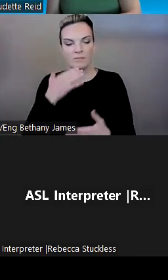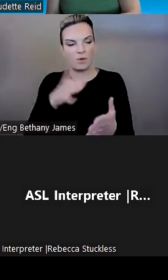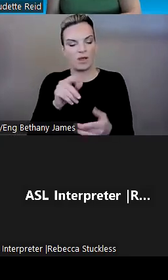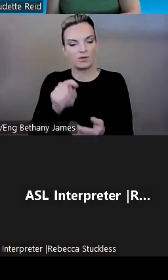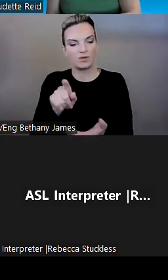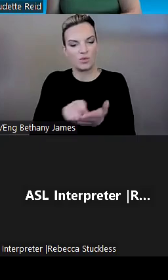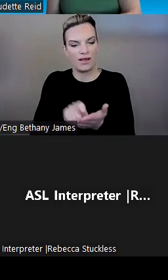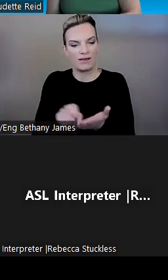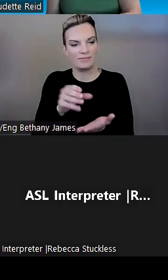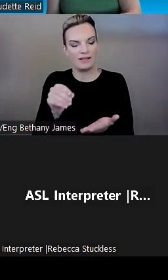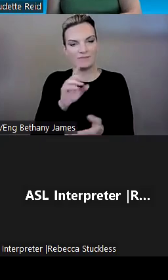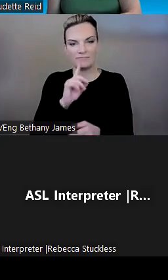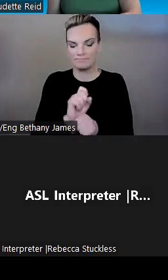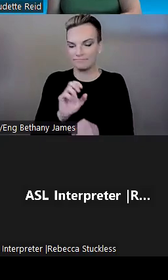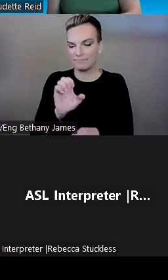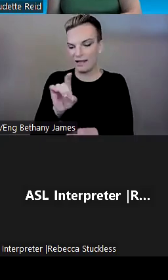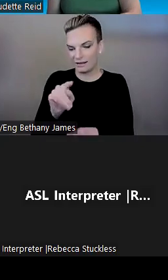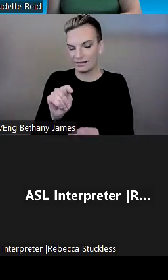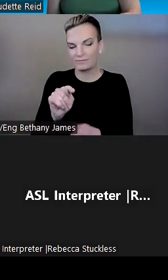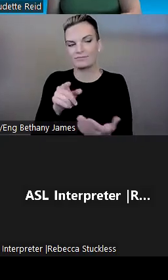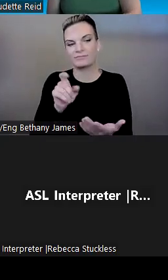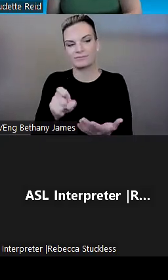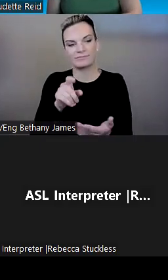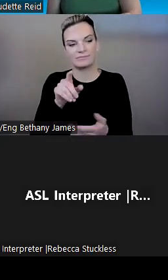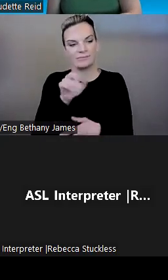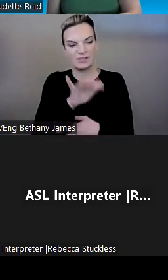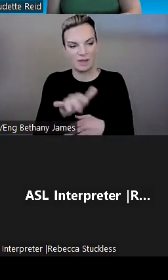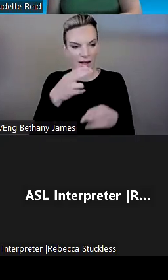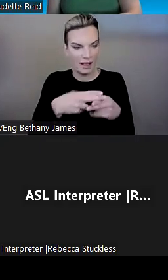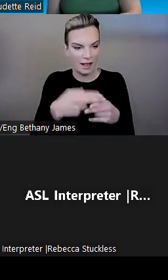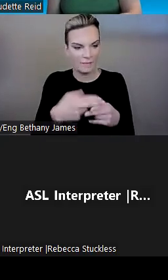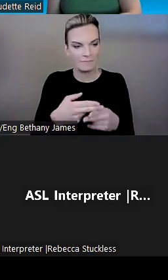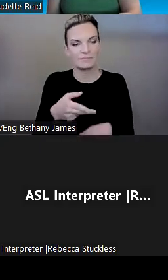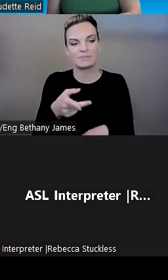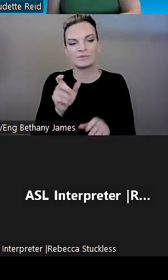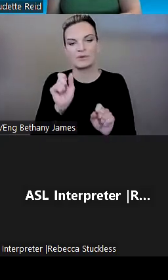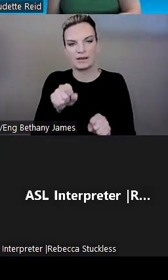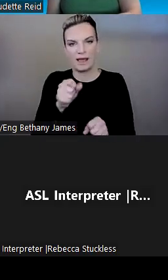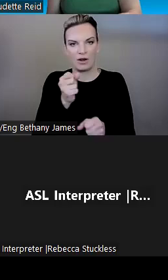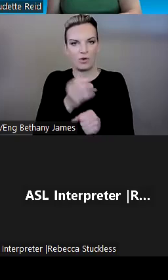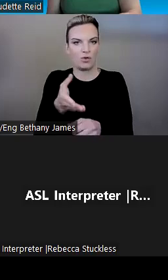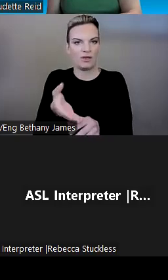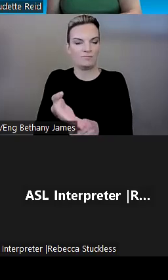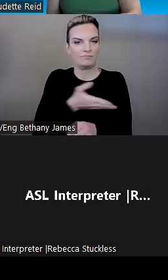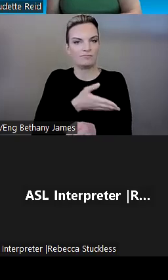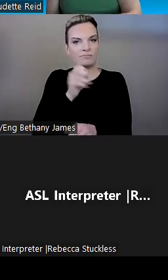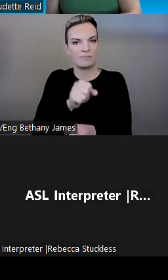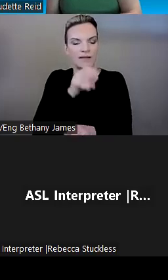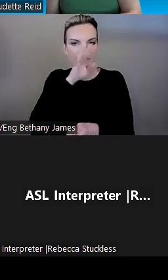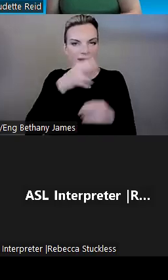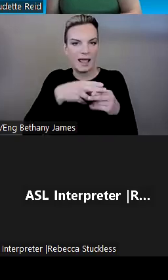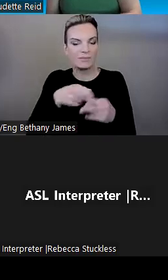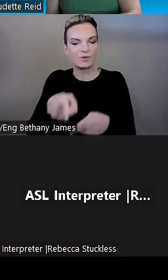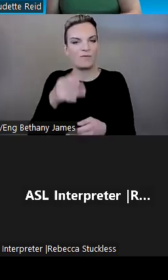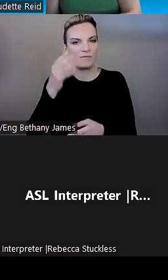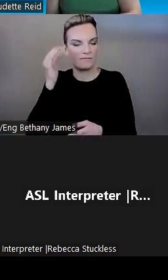mode, you can dictate names and addresses and even custom spelling, word by or letter by letter, and